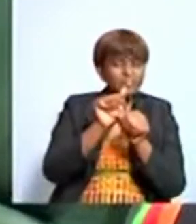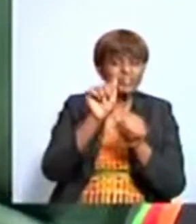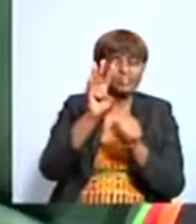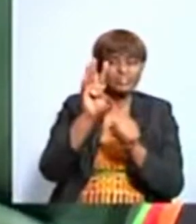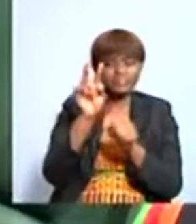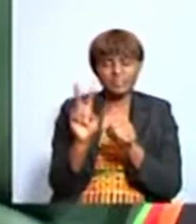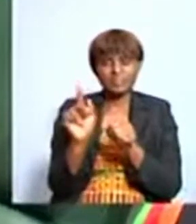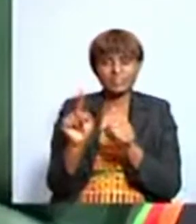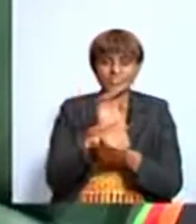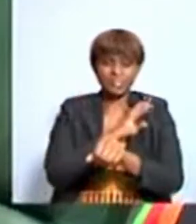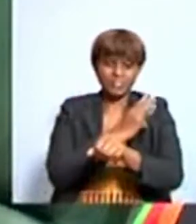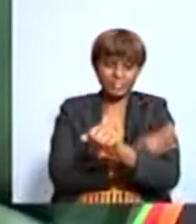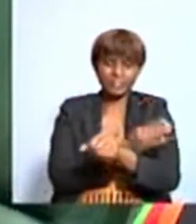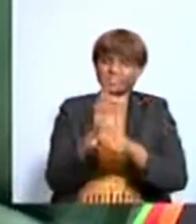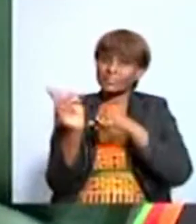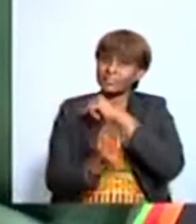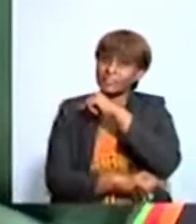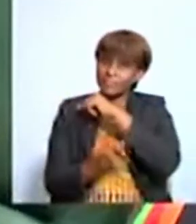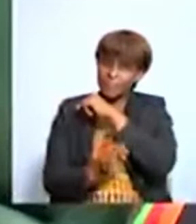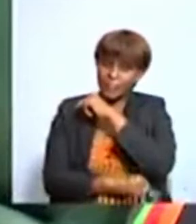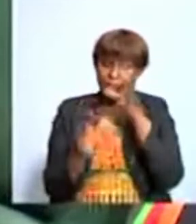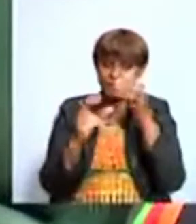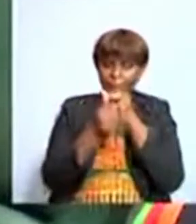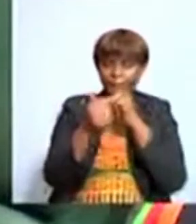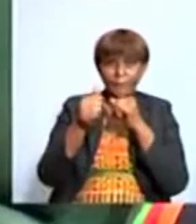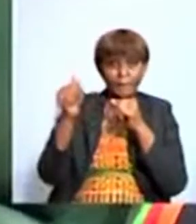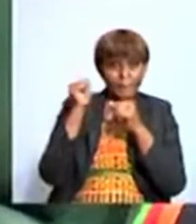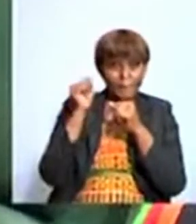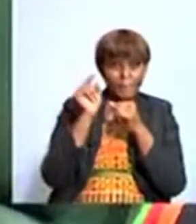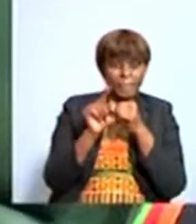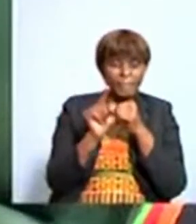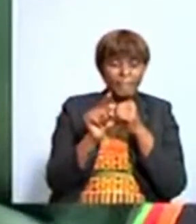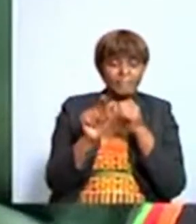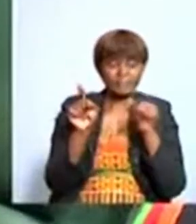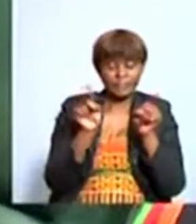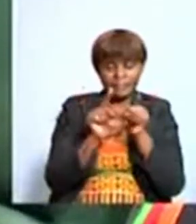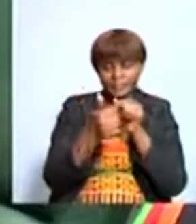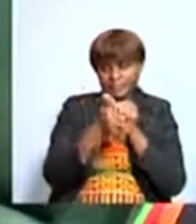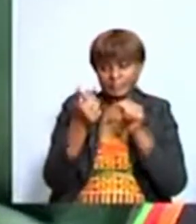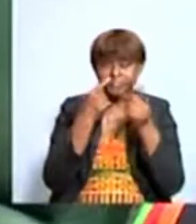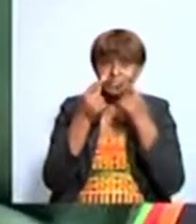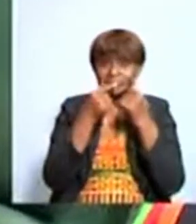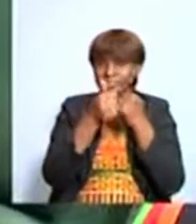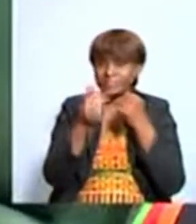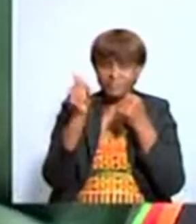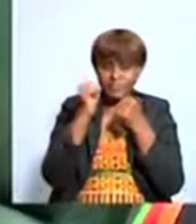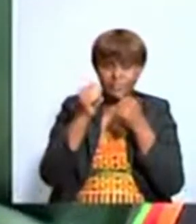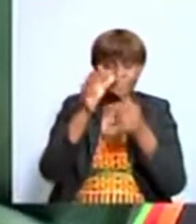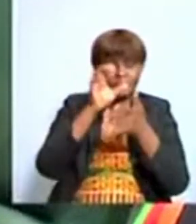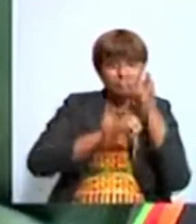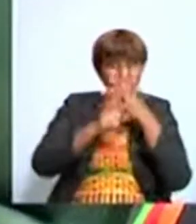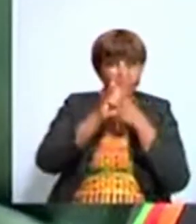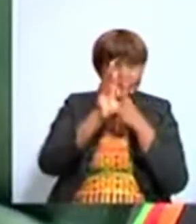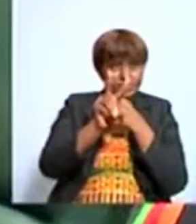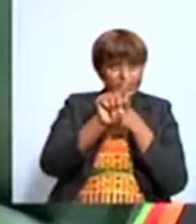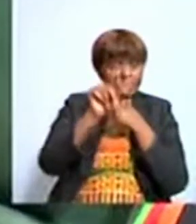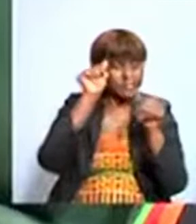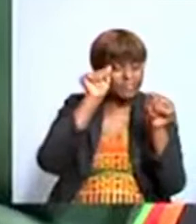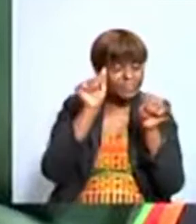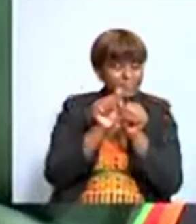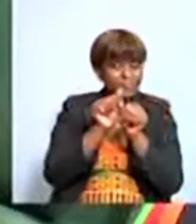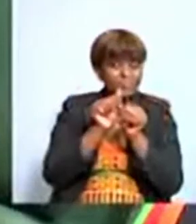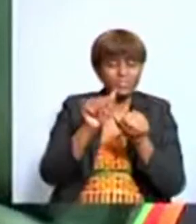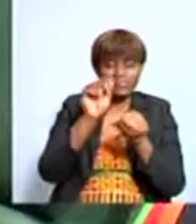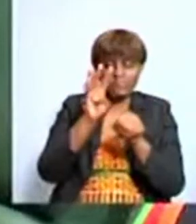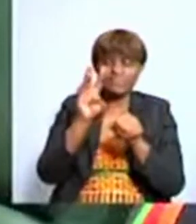42, powers of disciplinary committee. Any objection, any debate, any objection, clause 42 is agreed to.